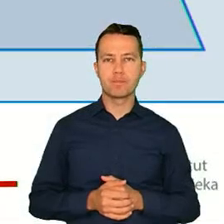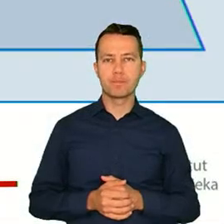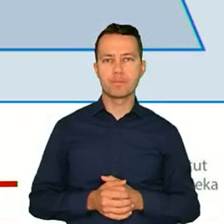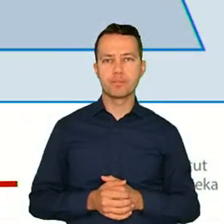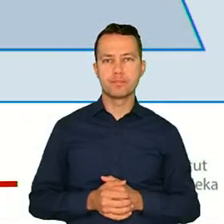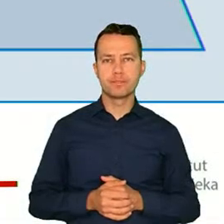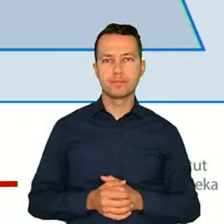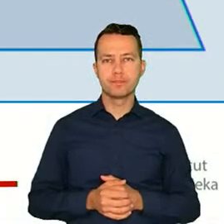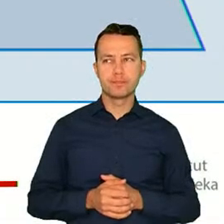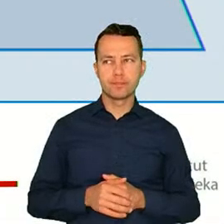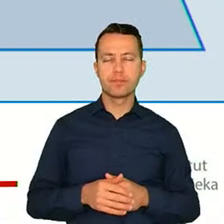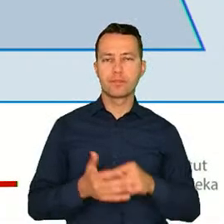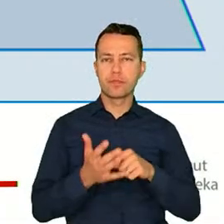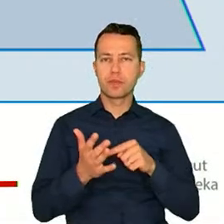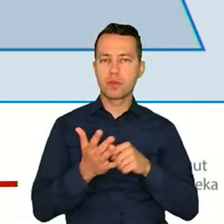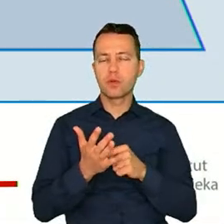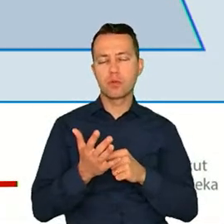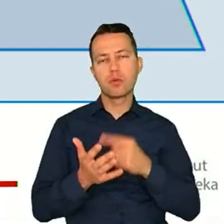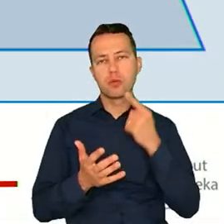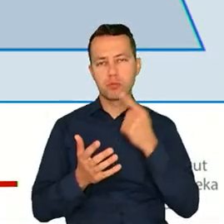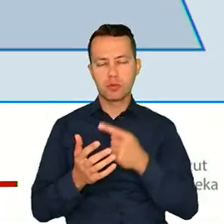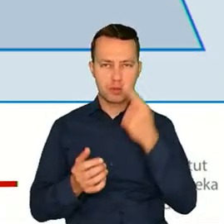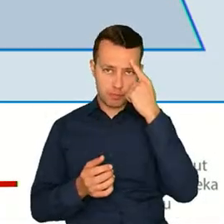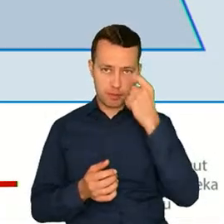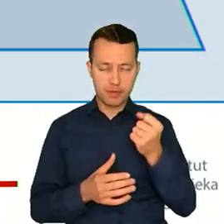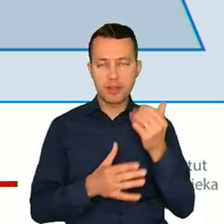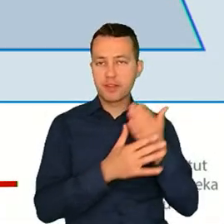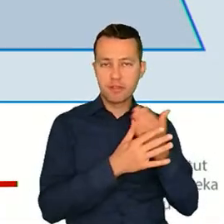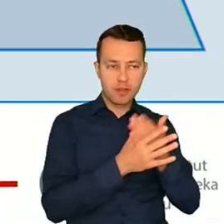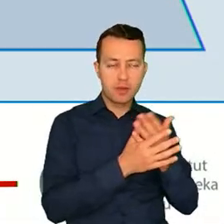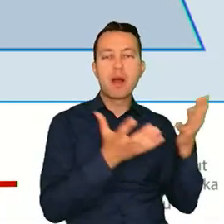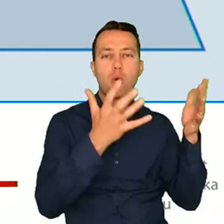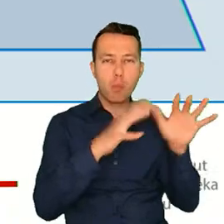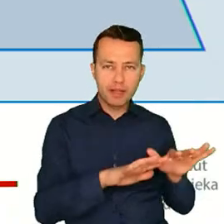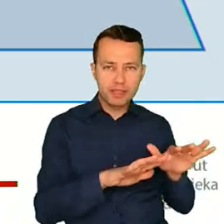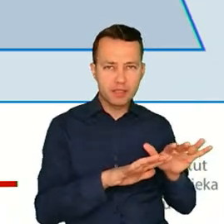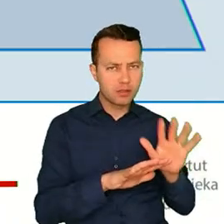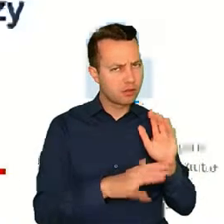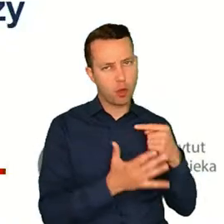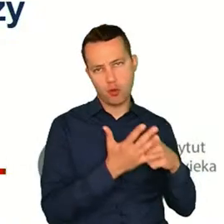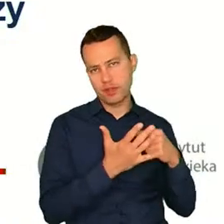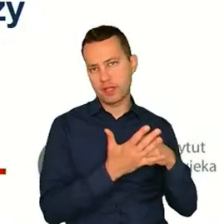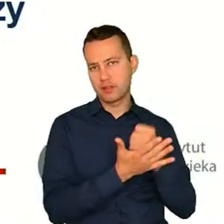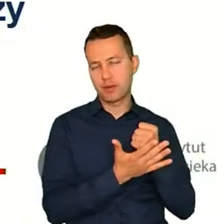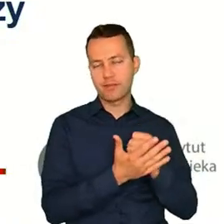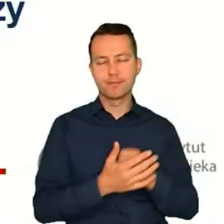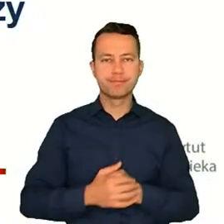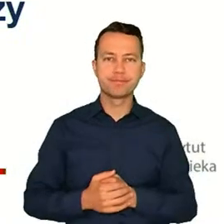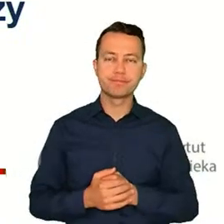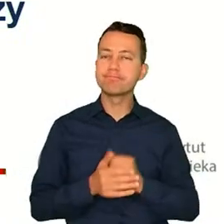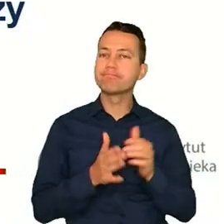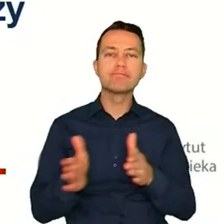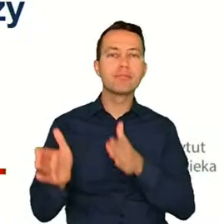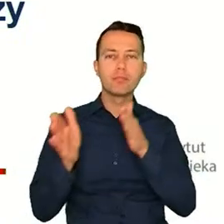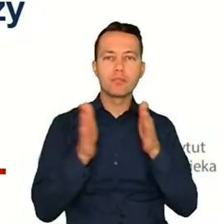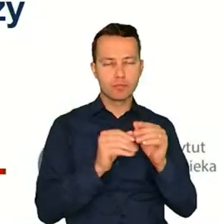thing in the row, in the order that we should take into account. And next slide,